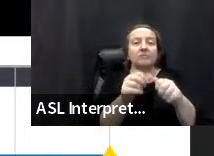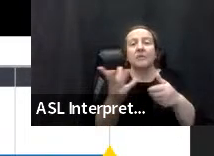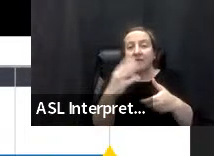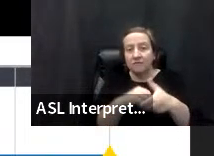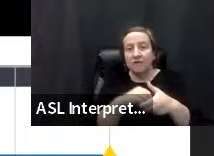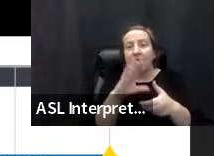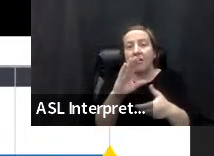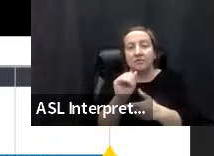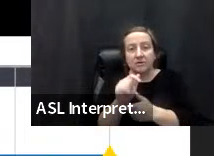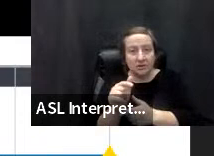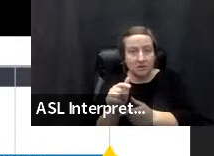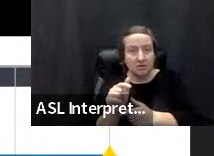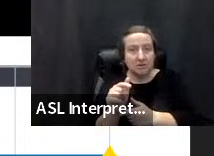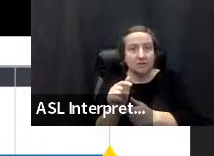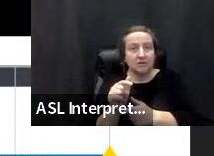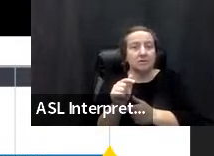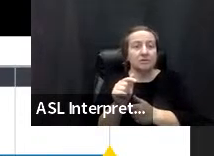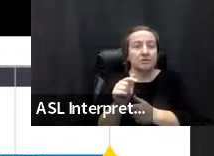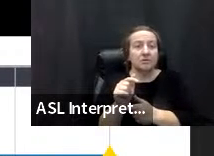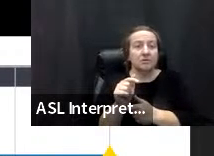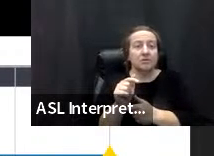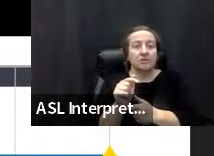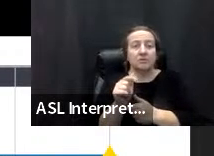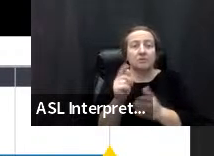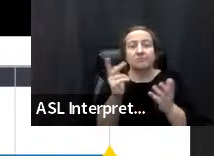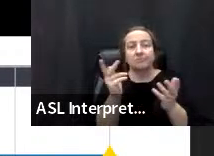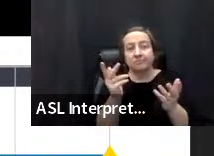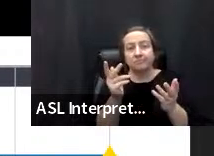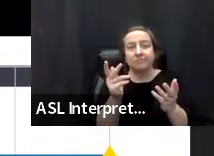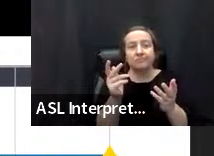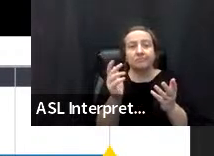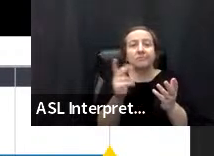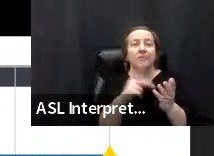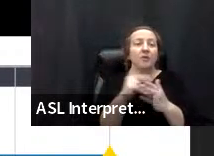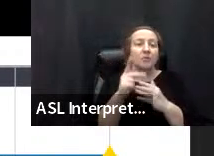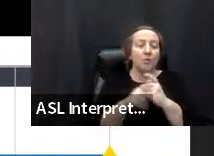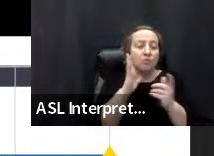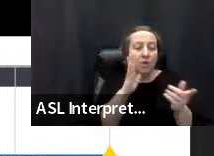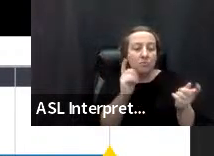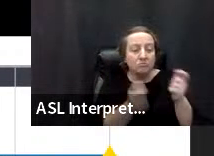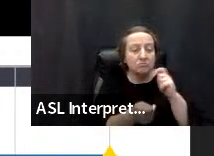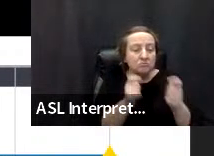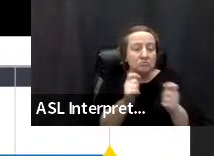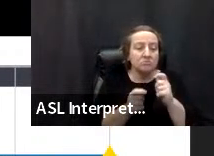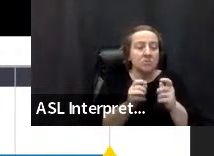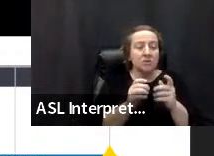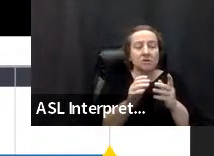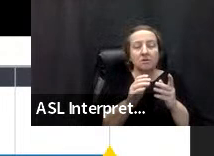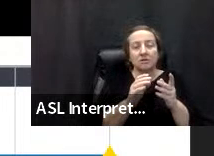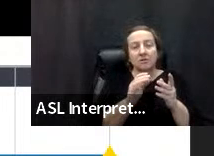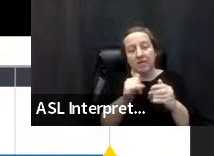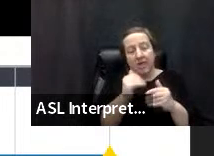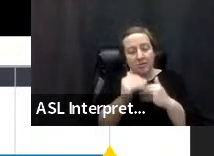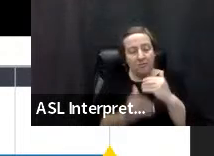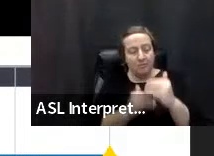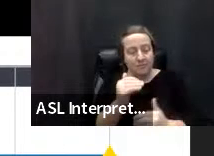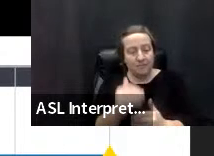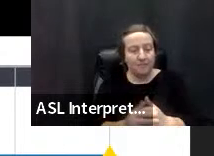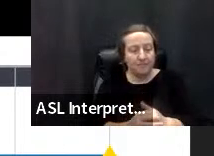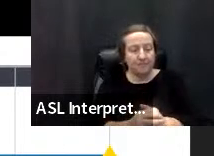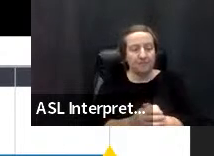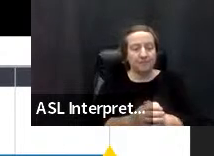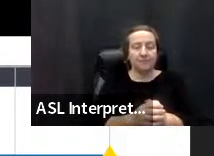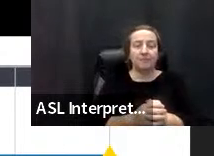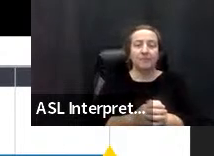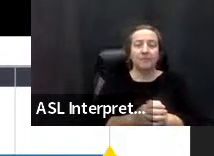the CAG as the program refines and evolves and goes through that process. So that's a glimpse